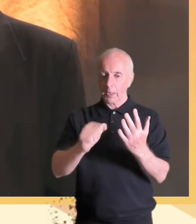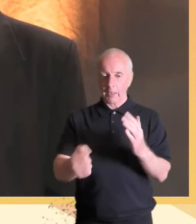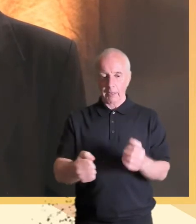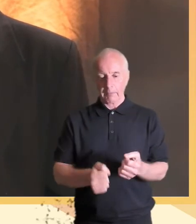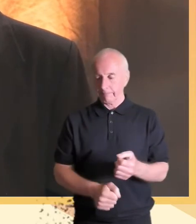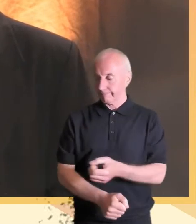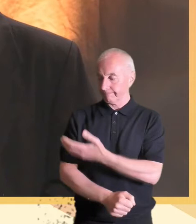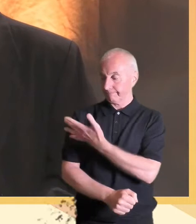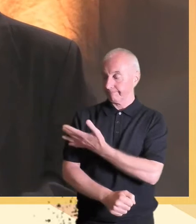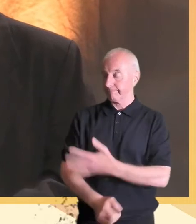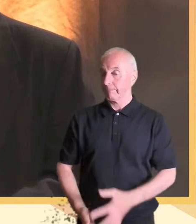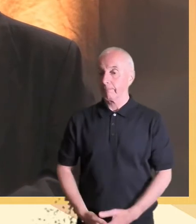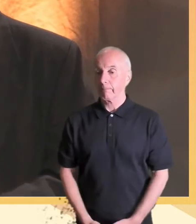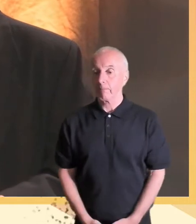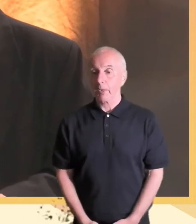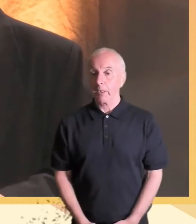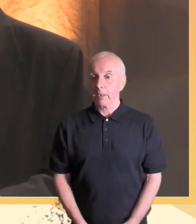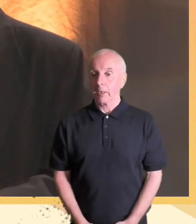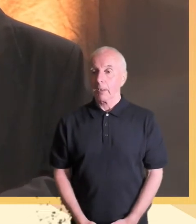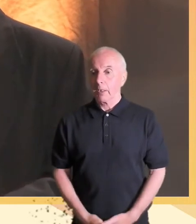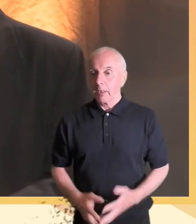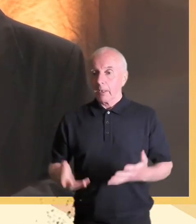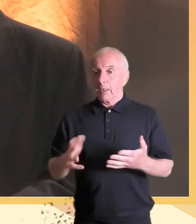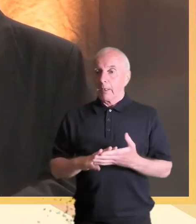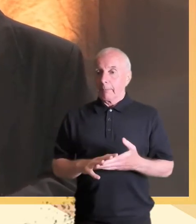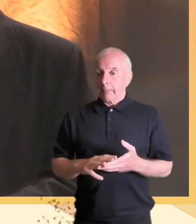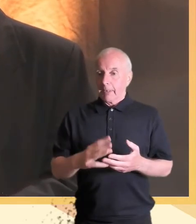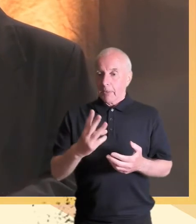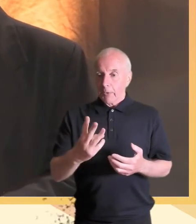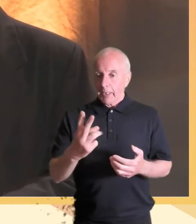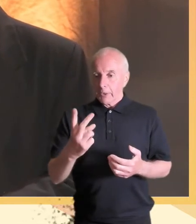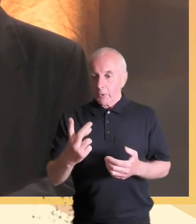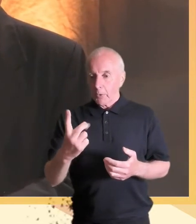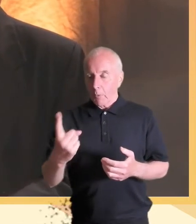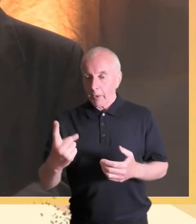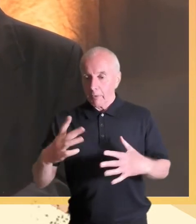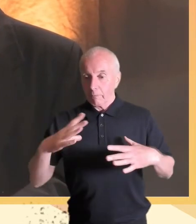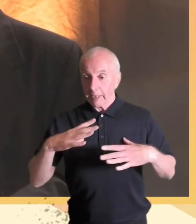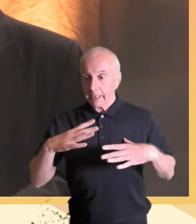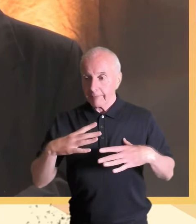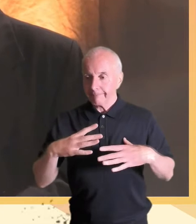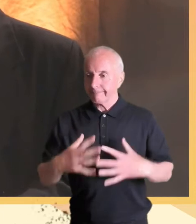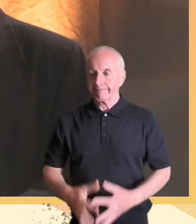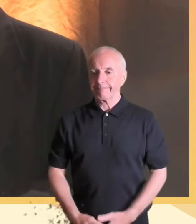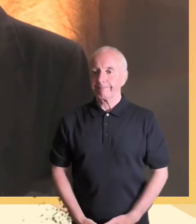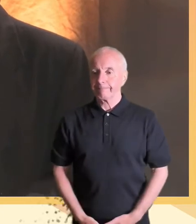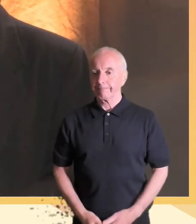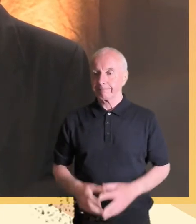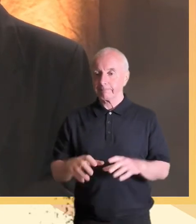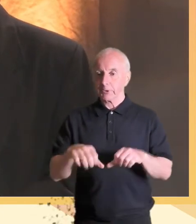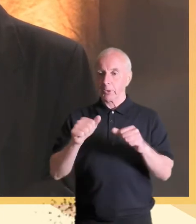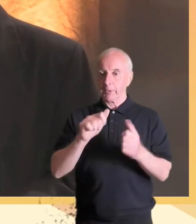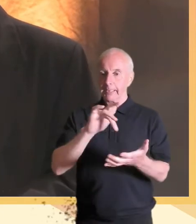So after this afternoon session, maybe I should do 3, 2, 1. Are you ready? But we're going to begin with the Central